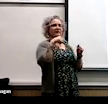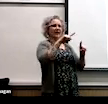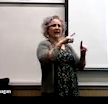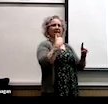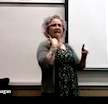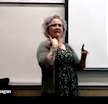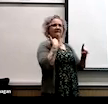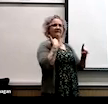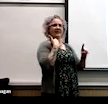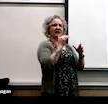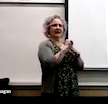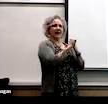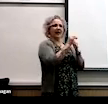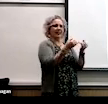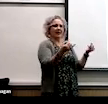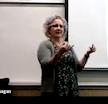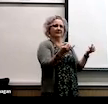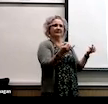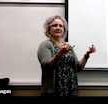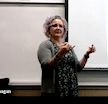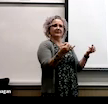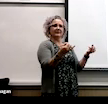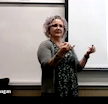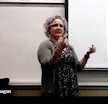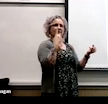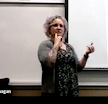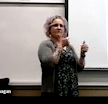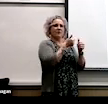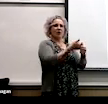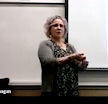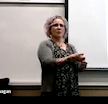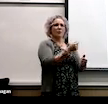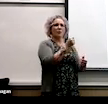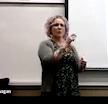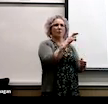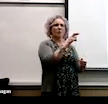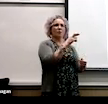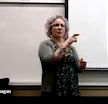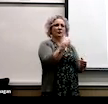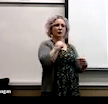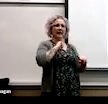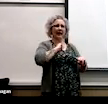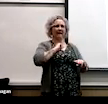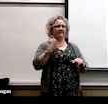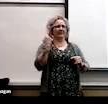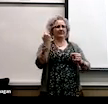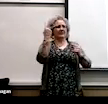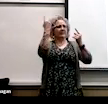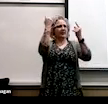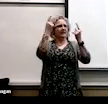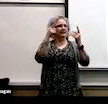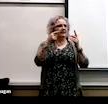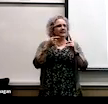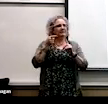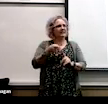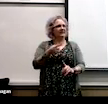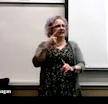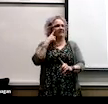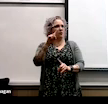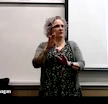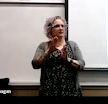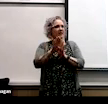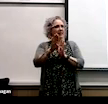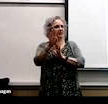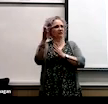London, at the university, that has primary care for developmental services? Ooh, Is that just a those are guideline? Those